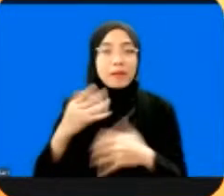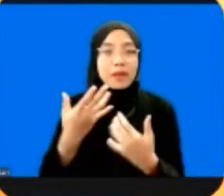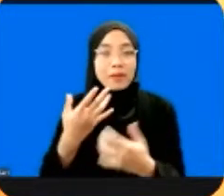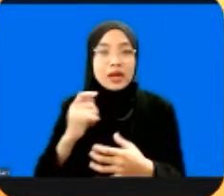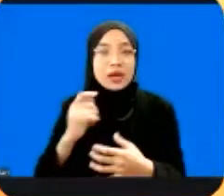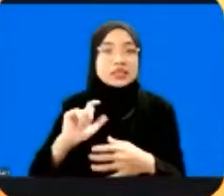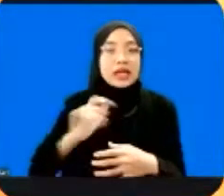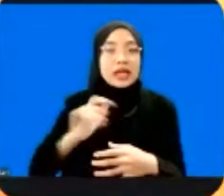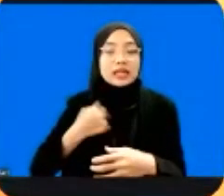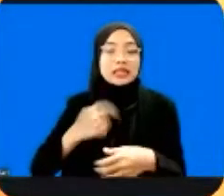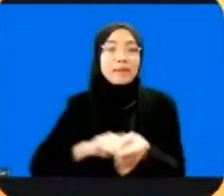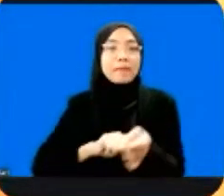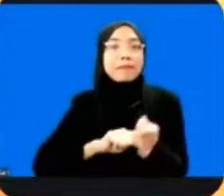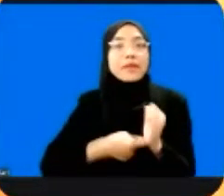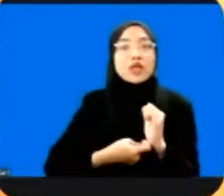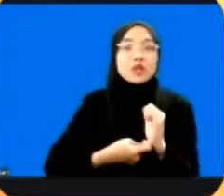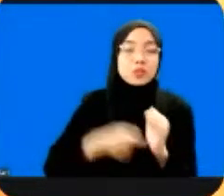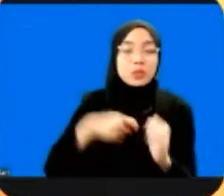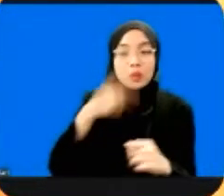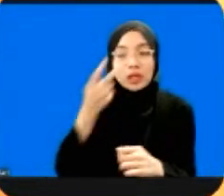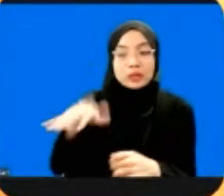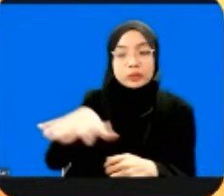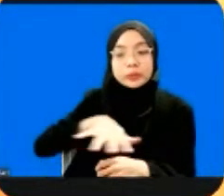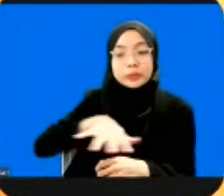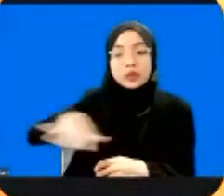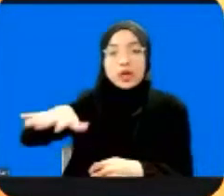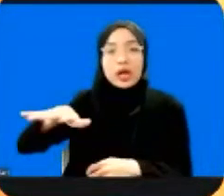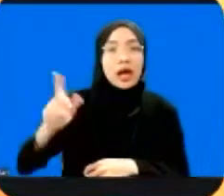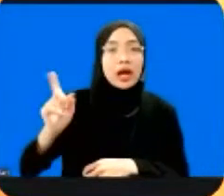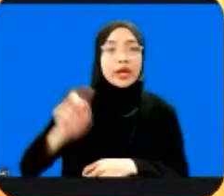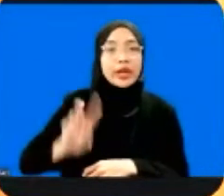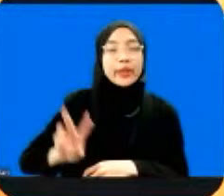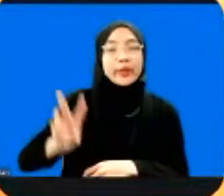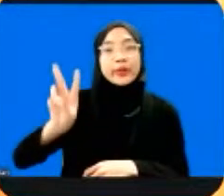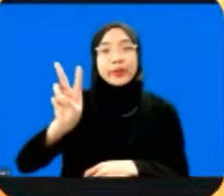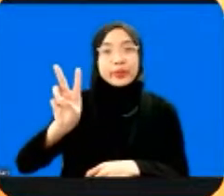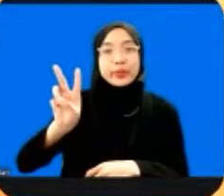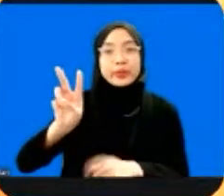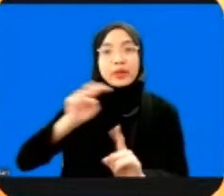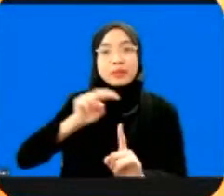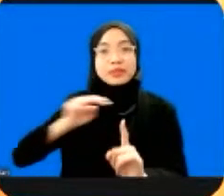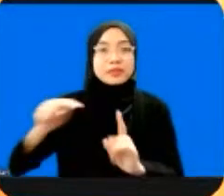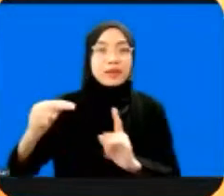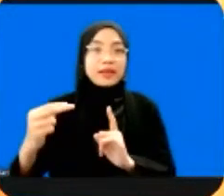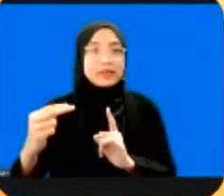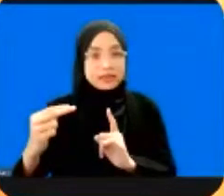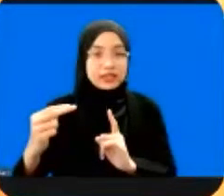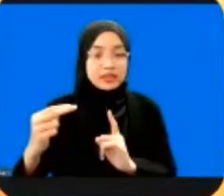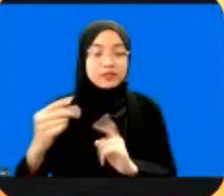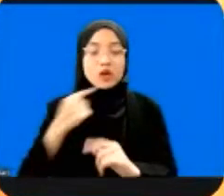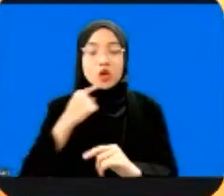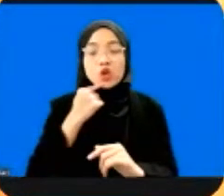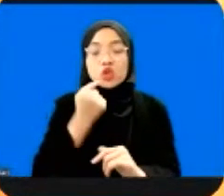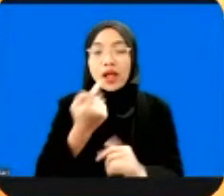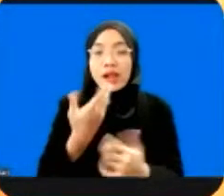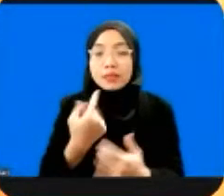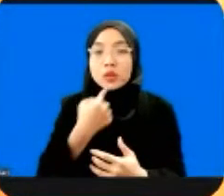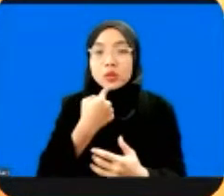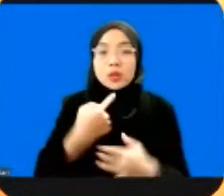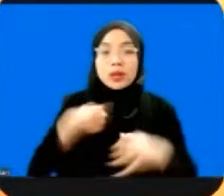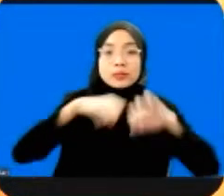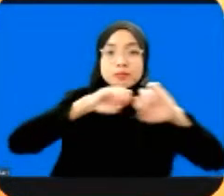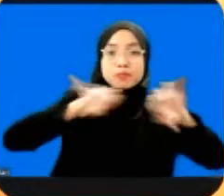two angles, two types of disinformation campaigns, health-related COVID-19, as well as in many